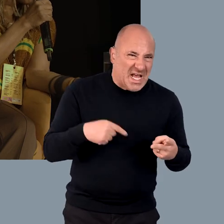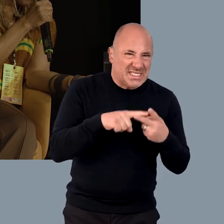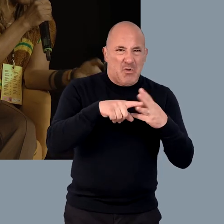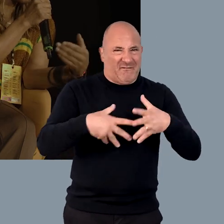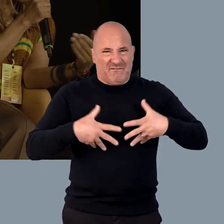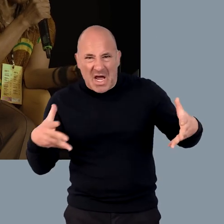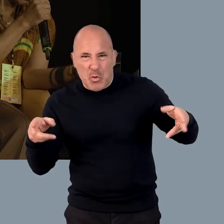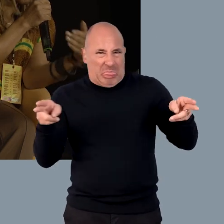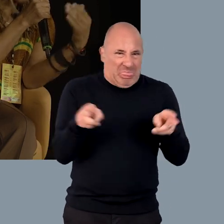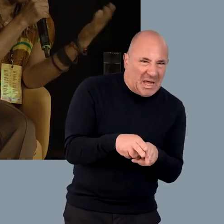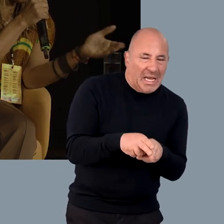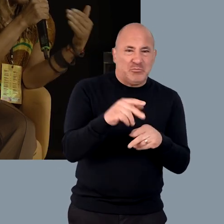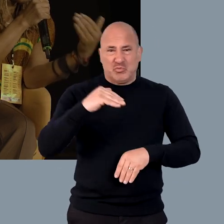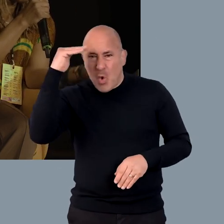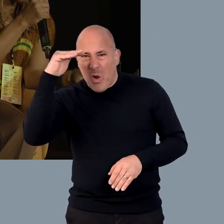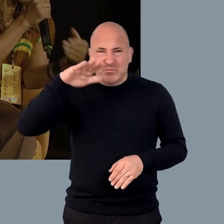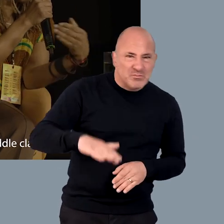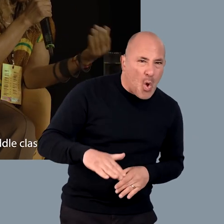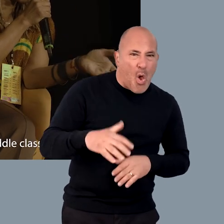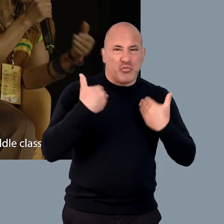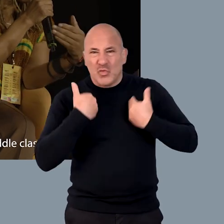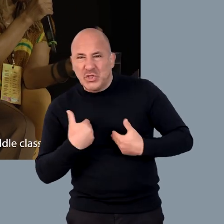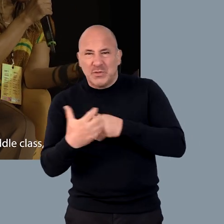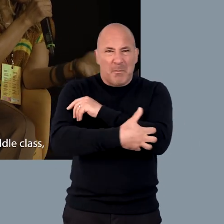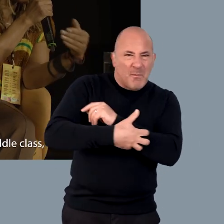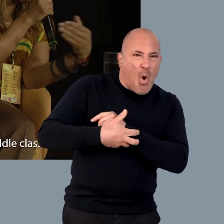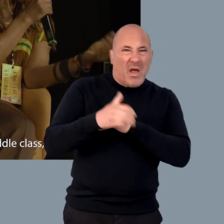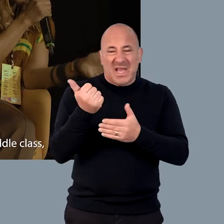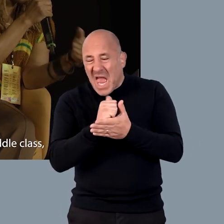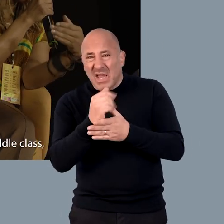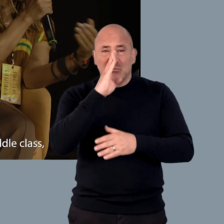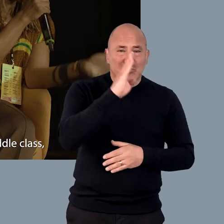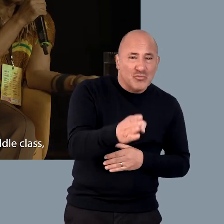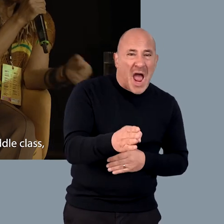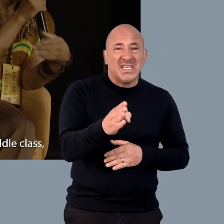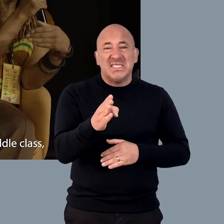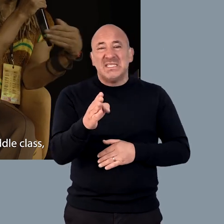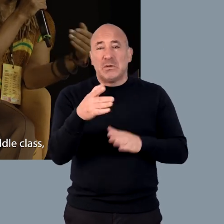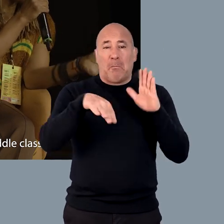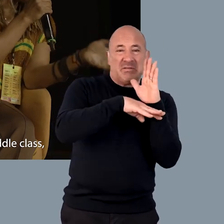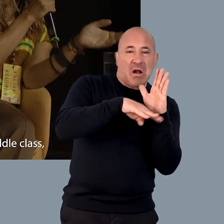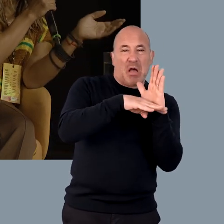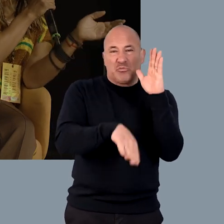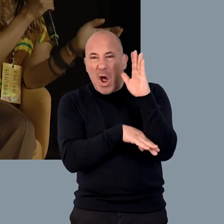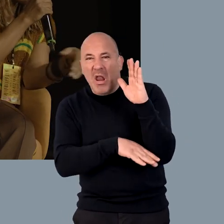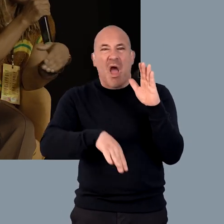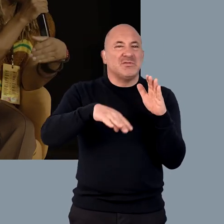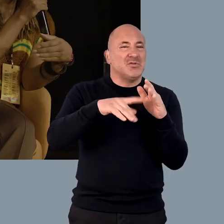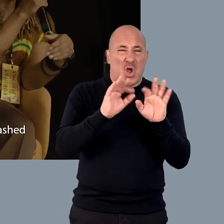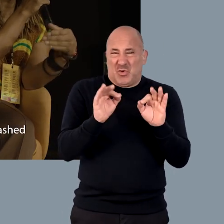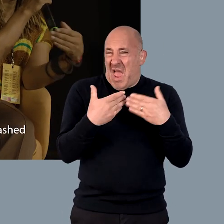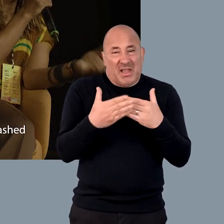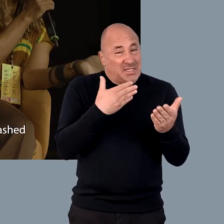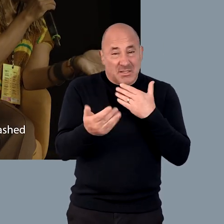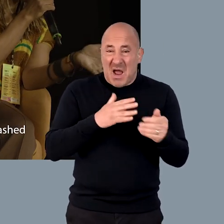not too fat, you're not too thin, you're not too tall, you're not too short, you're not too rich, you're not too poor, you're not too gay, you're not too straight, you're not too middle class, you're not too working